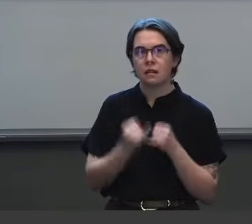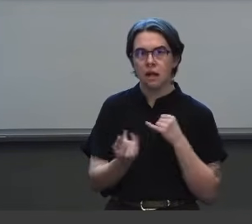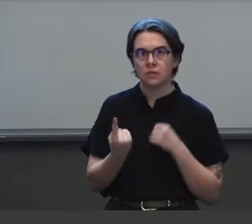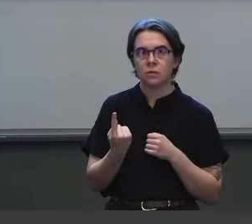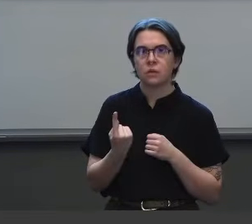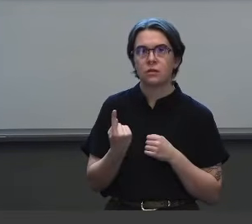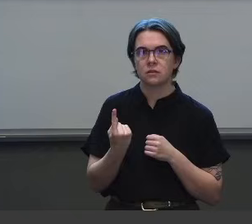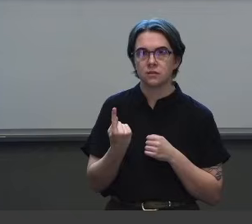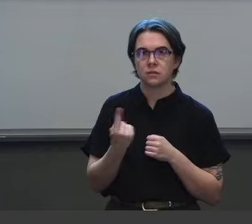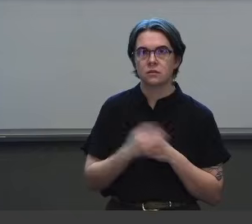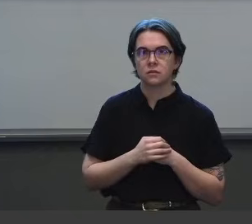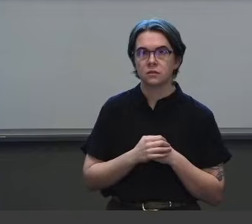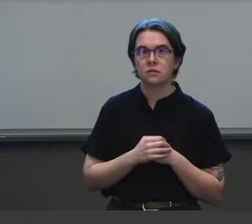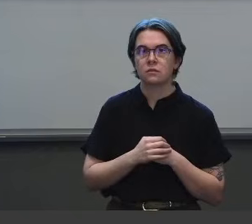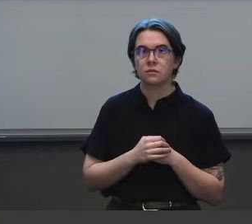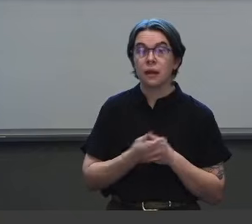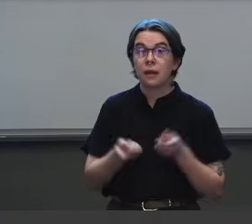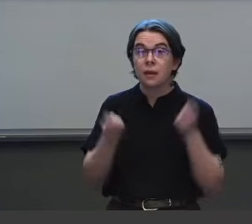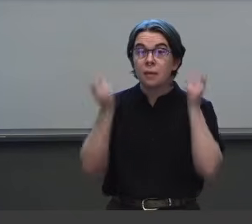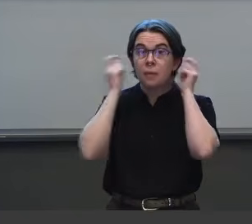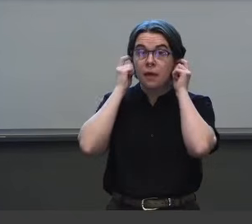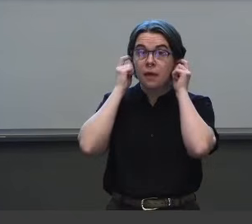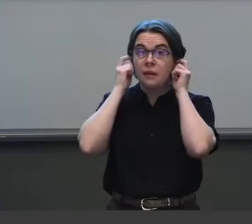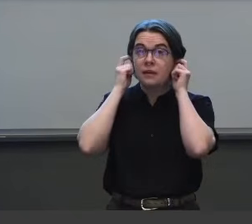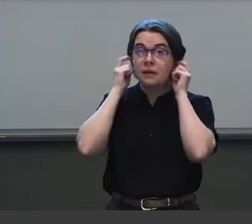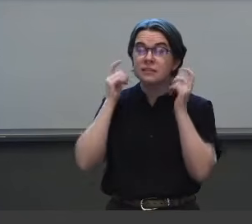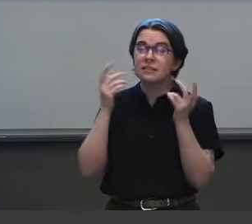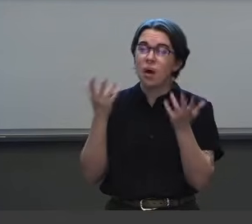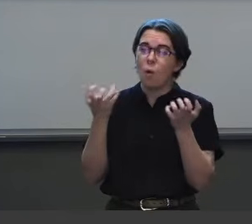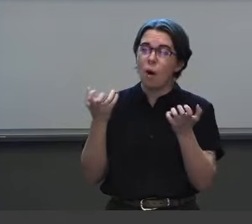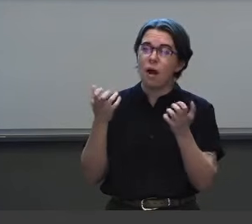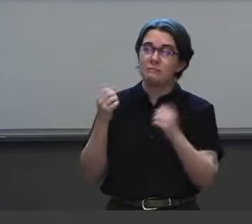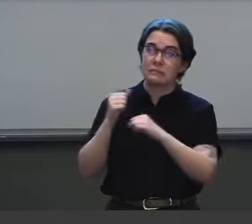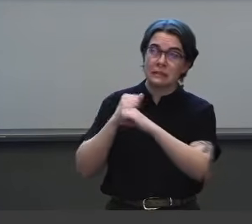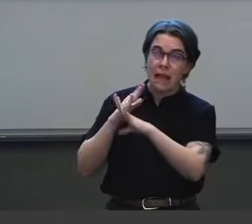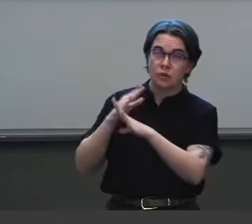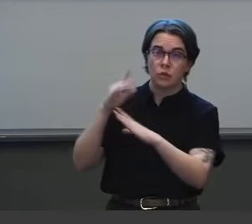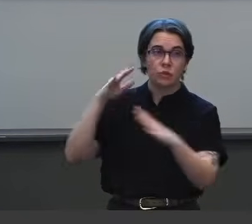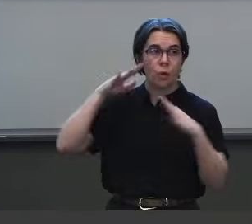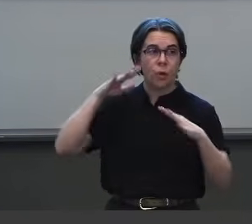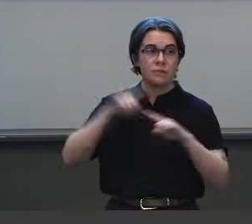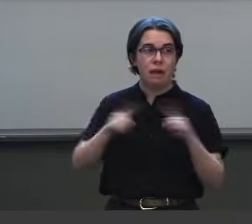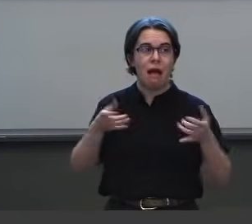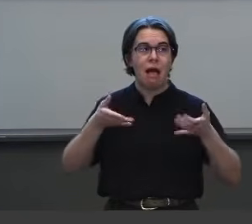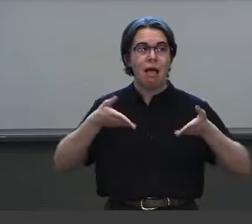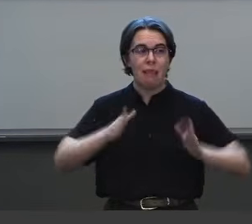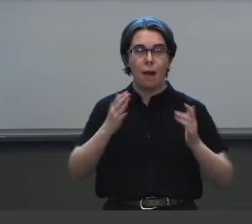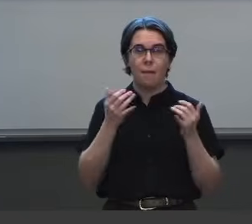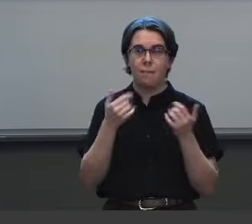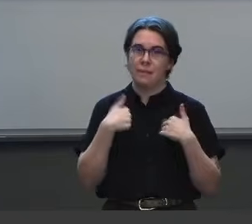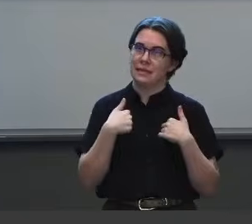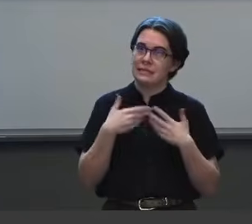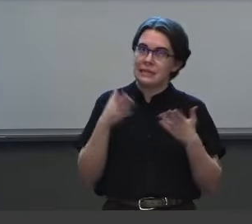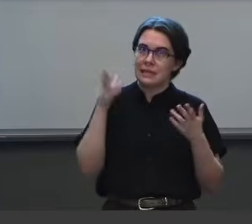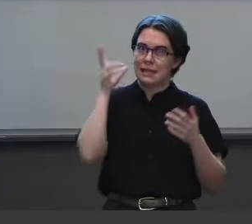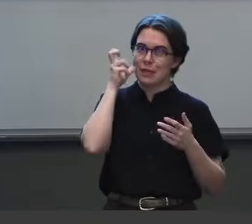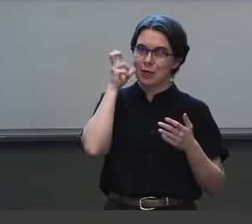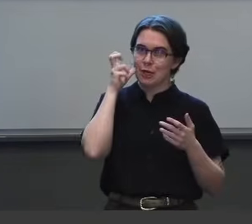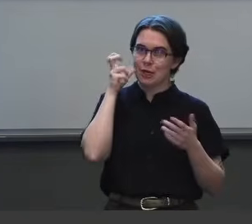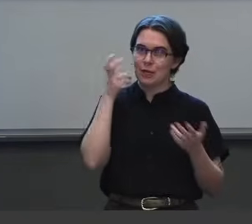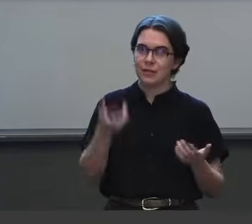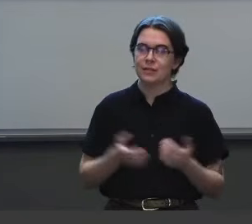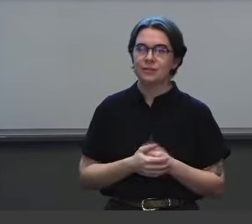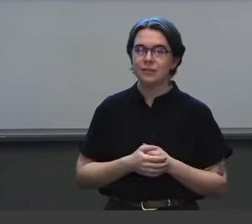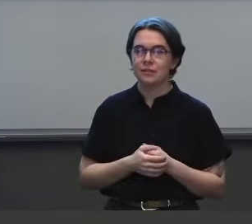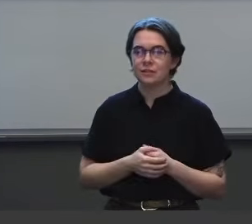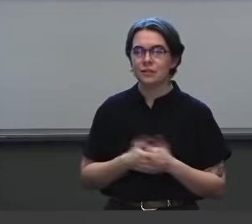is earplugs that canceled noise but allowed me to hear what I need to hear. And accessibility was another one. Obviously,